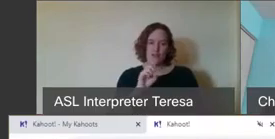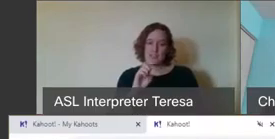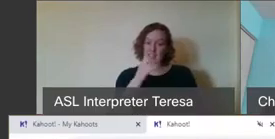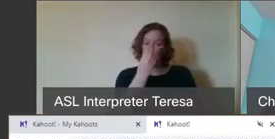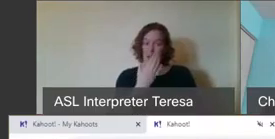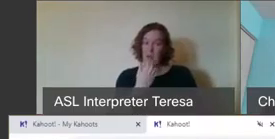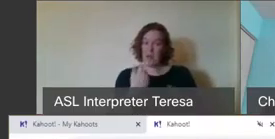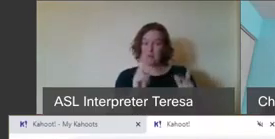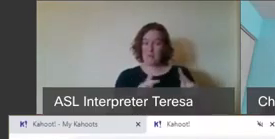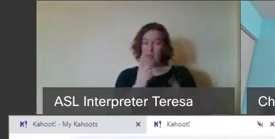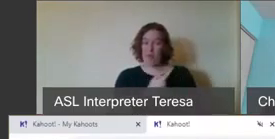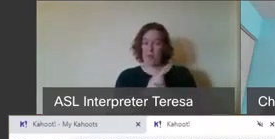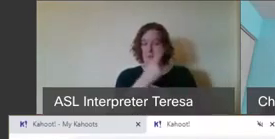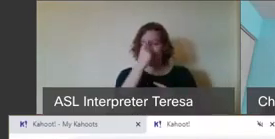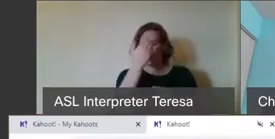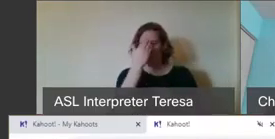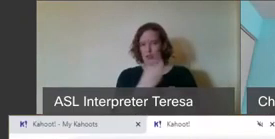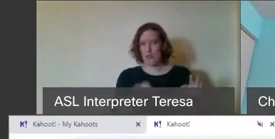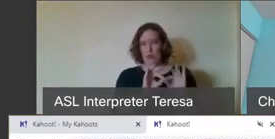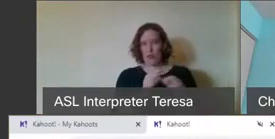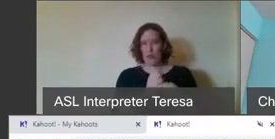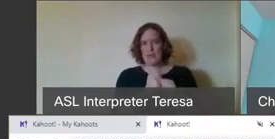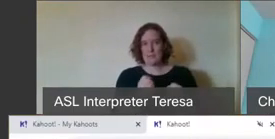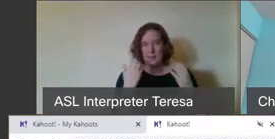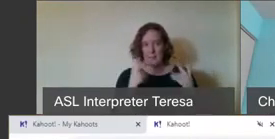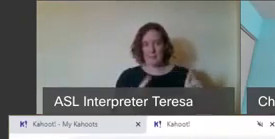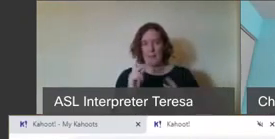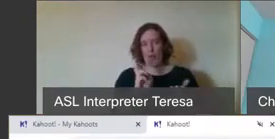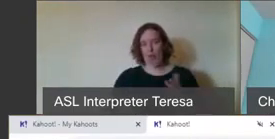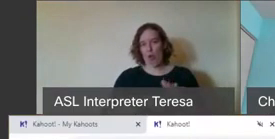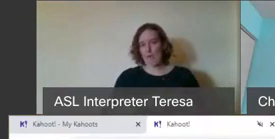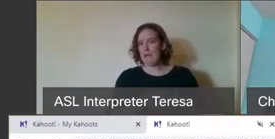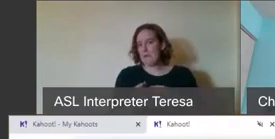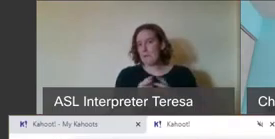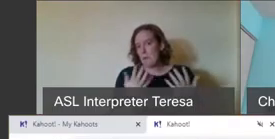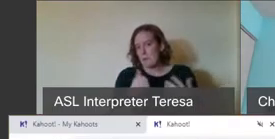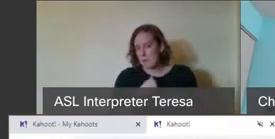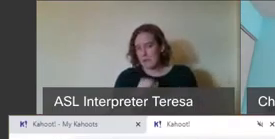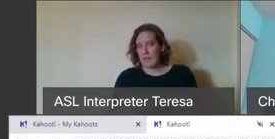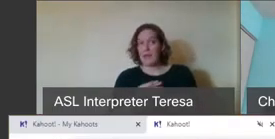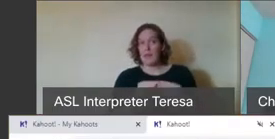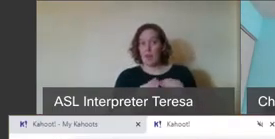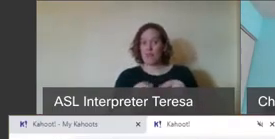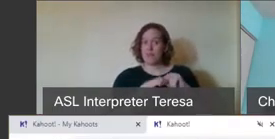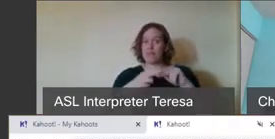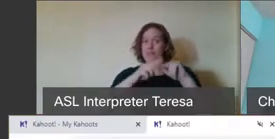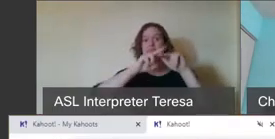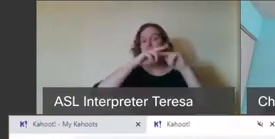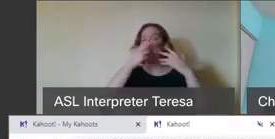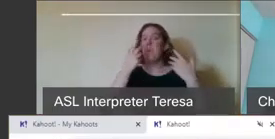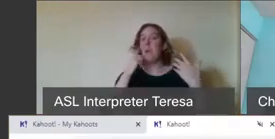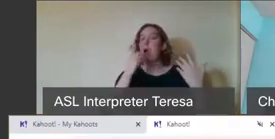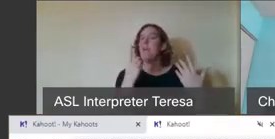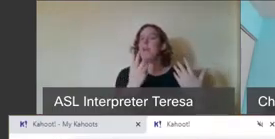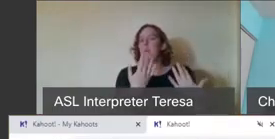appropriate, because I know it's important to get as many people logged in as we can, and the numbers are climbing pretty quickly, so I think we give it just a couple